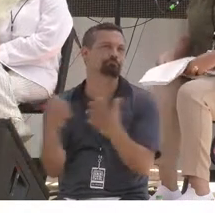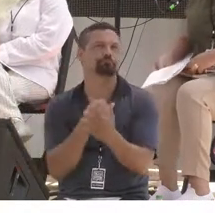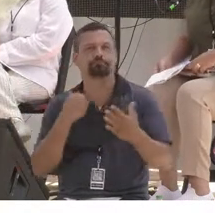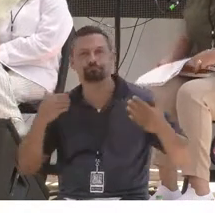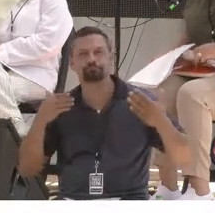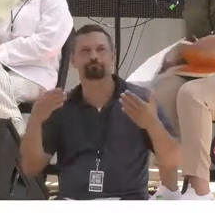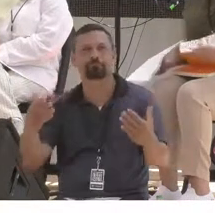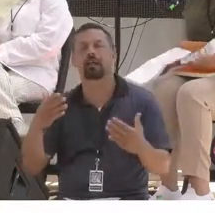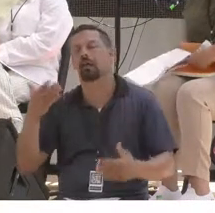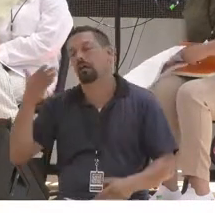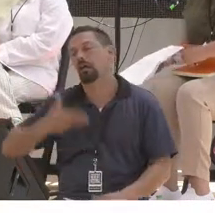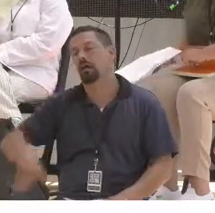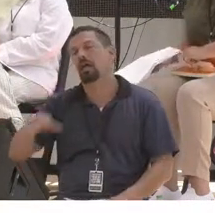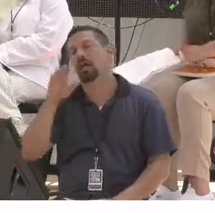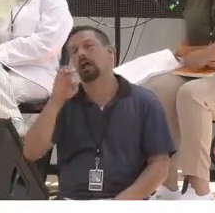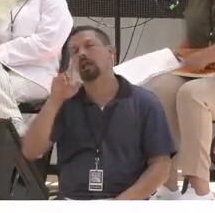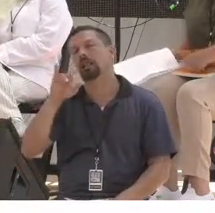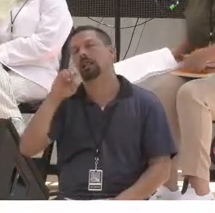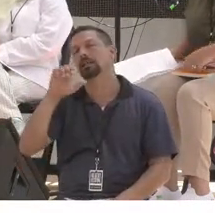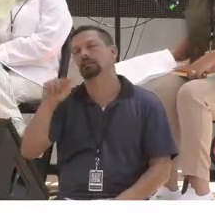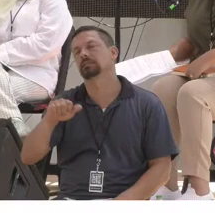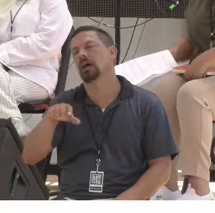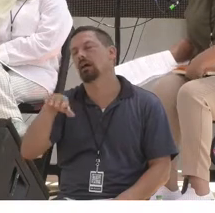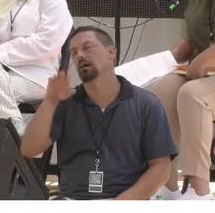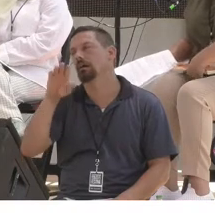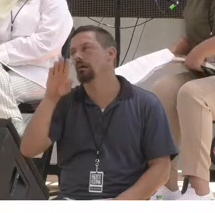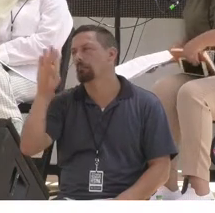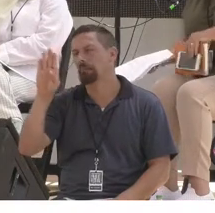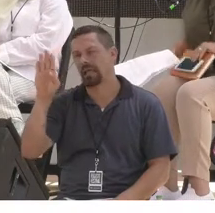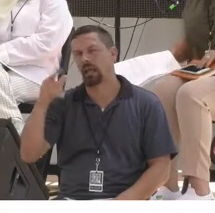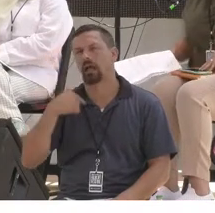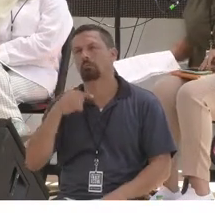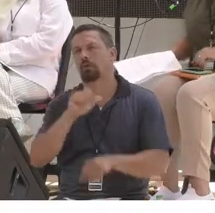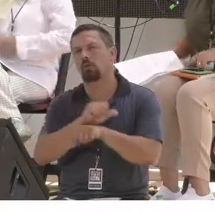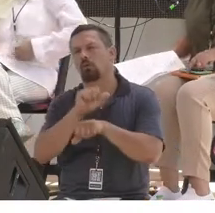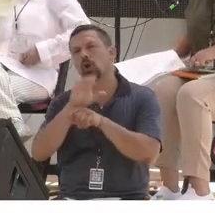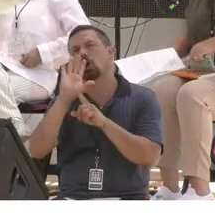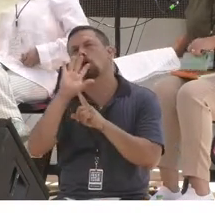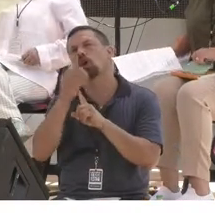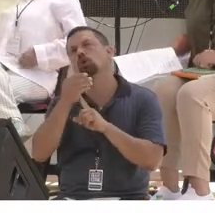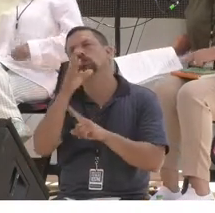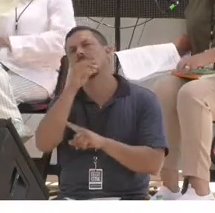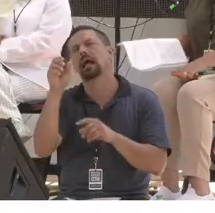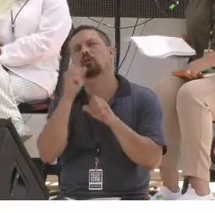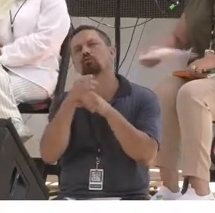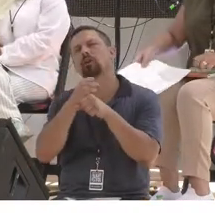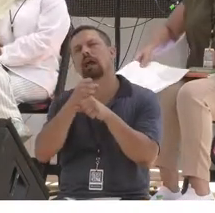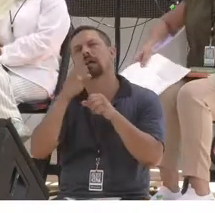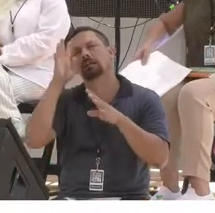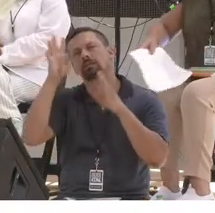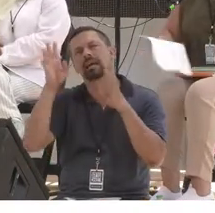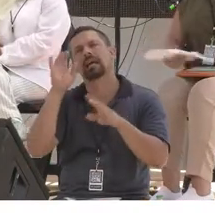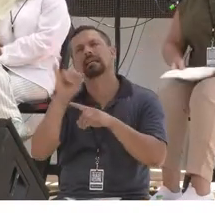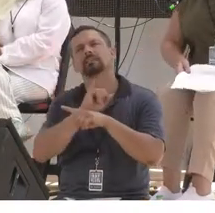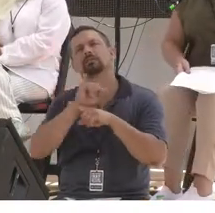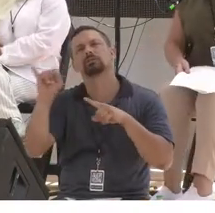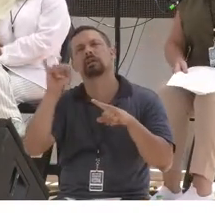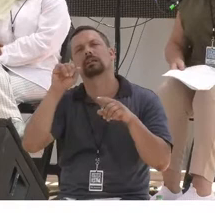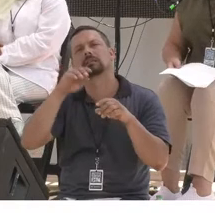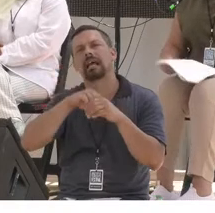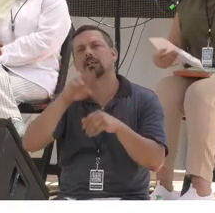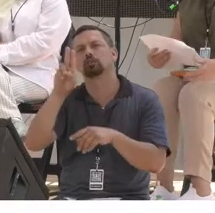So my name is Lisa Borlechka. I've been working in the cultural and creative industries in the UAE for the last 16